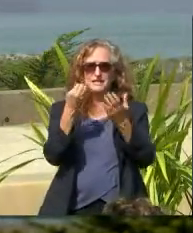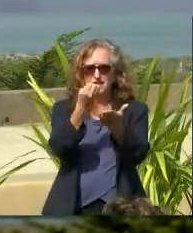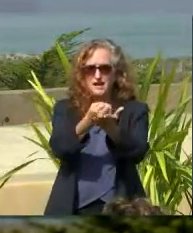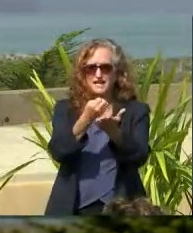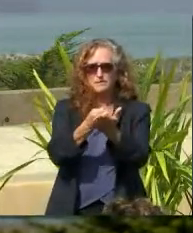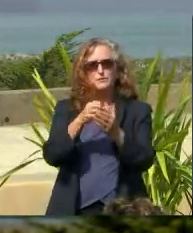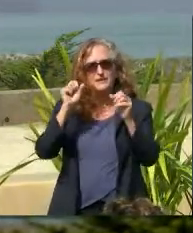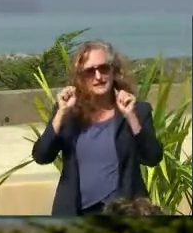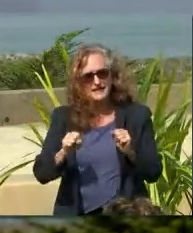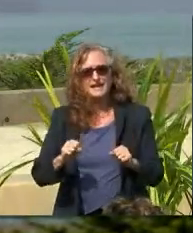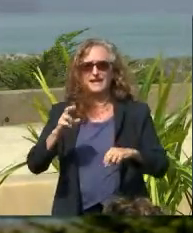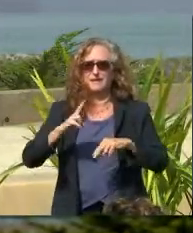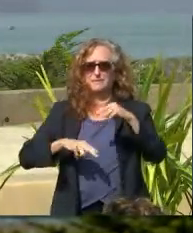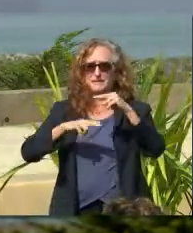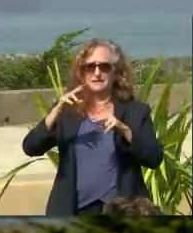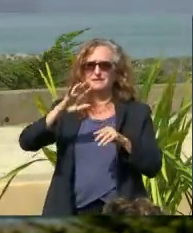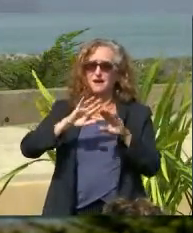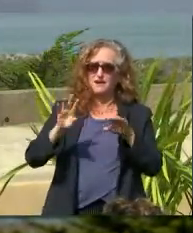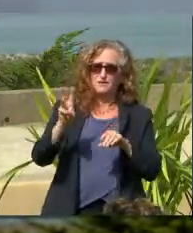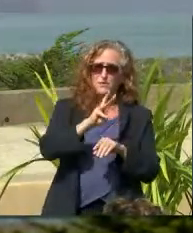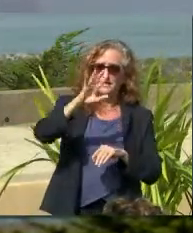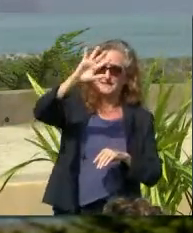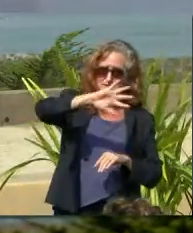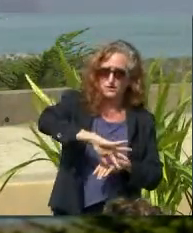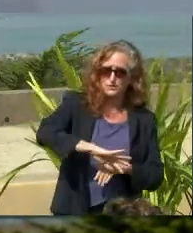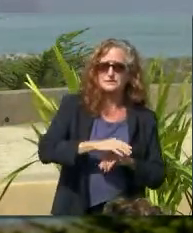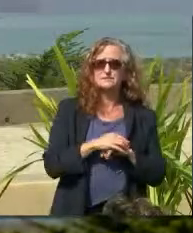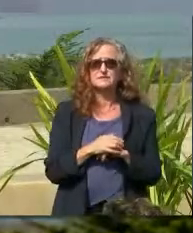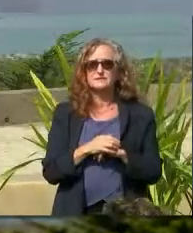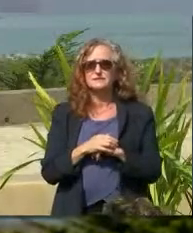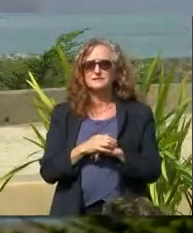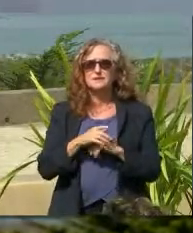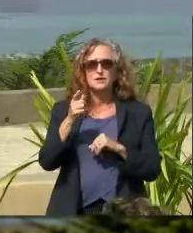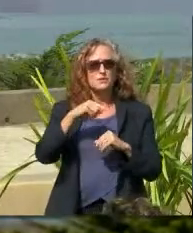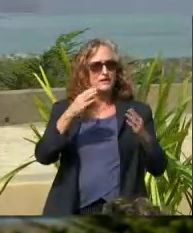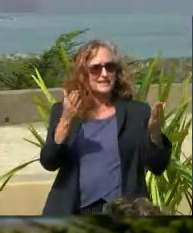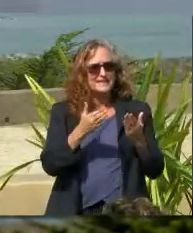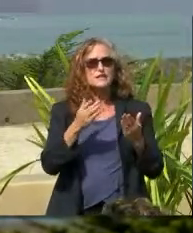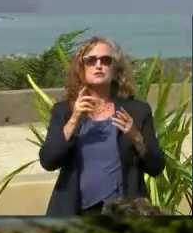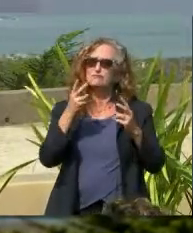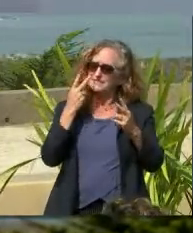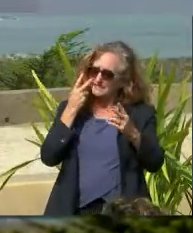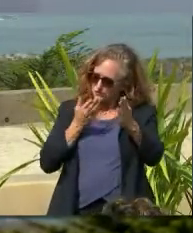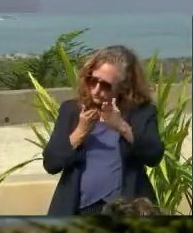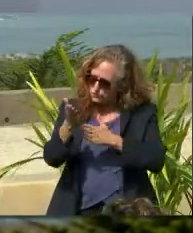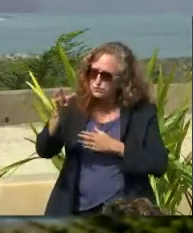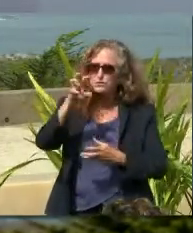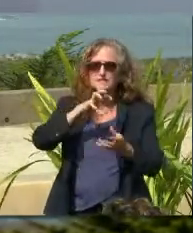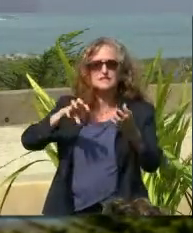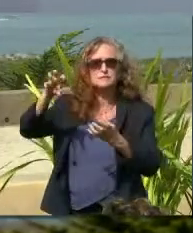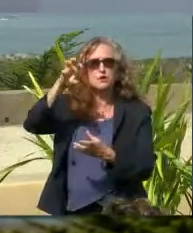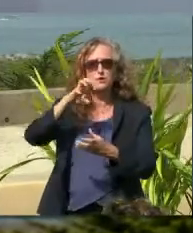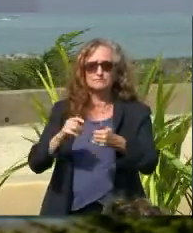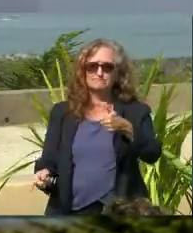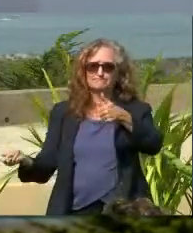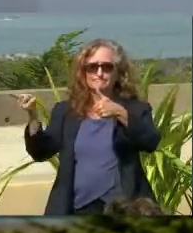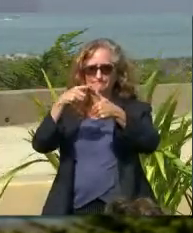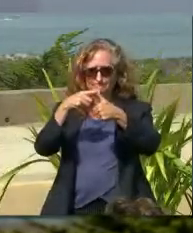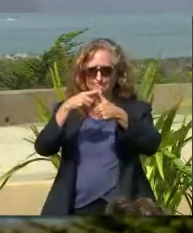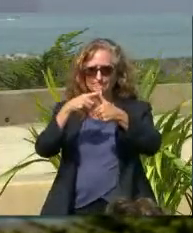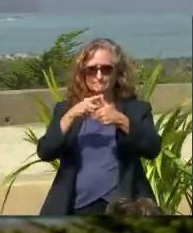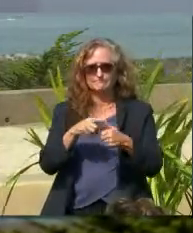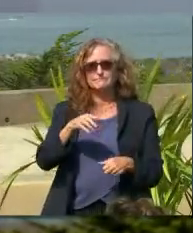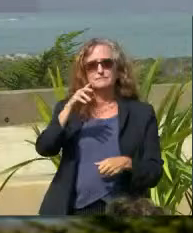four reasons why we are today reinvigorating that effort to see through the smoke. Number one,